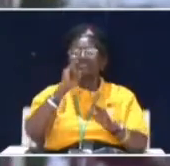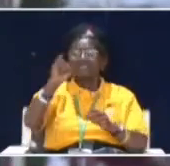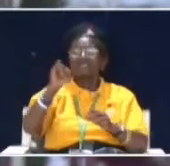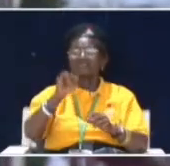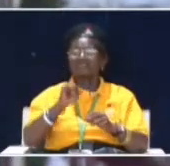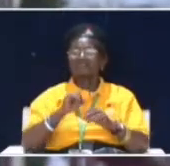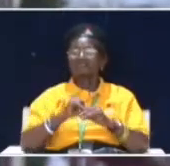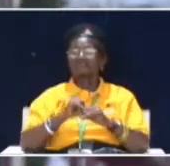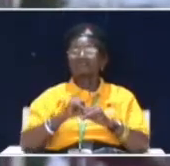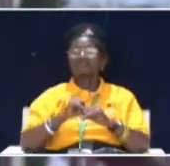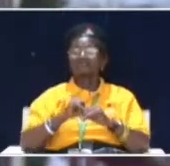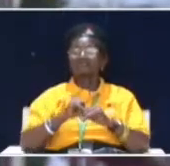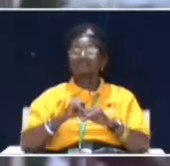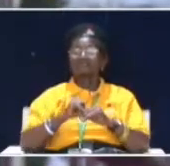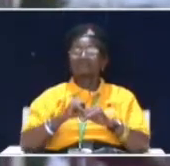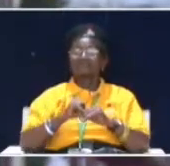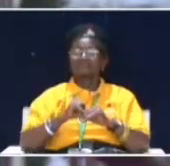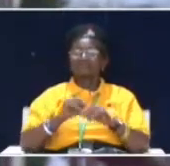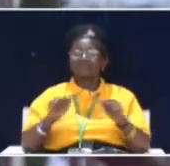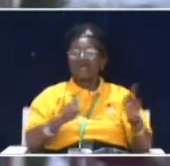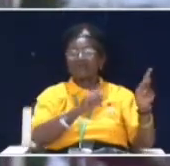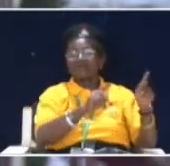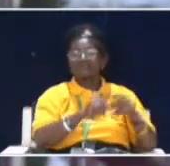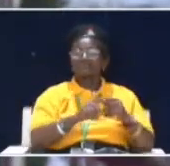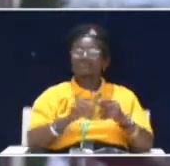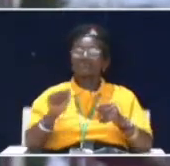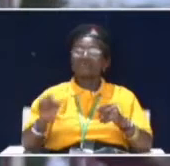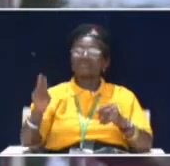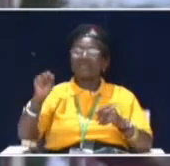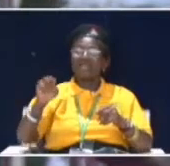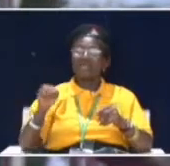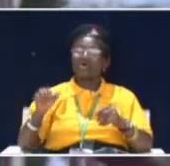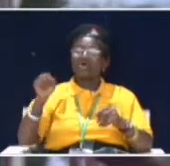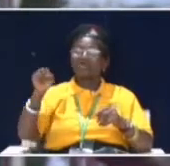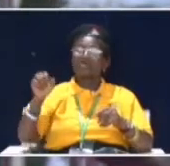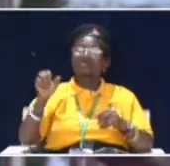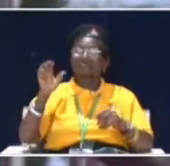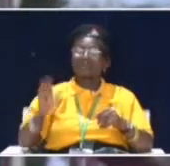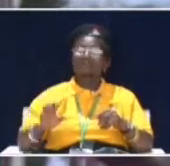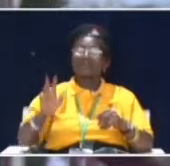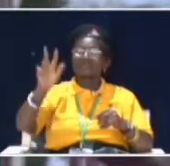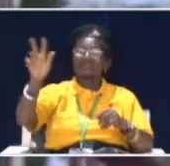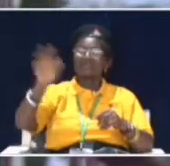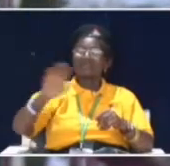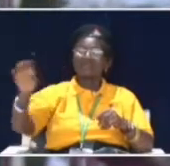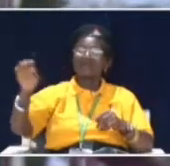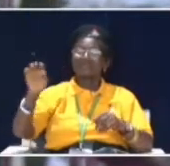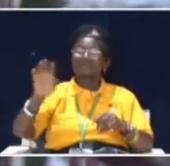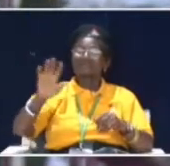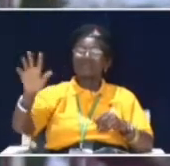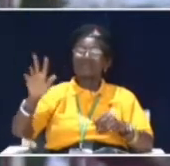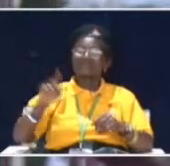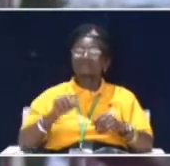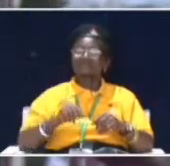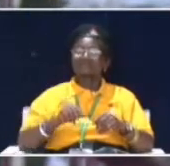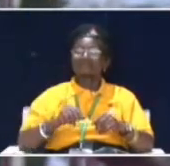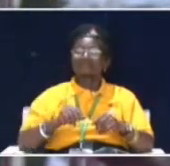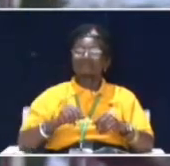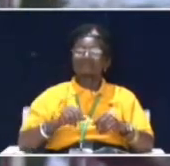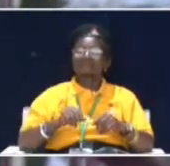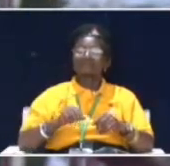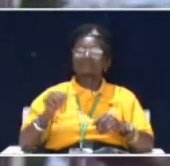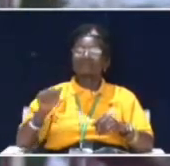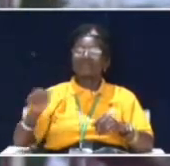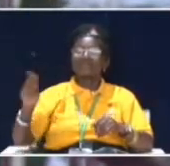se pataki si. According to Amos chapter 3 verse 3. Iwe Amos ori keta ese keta. Amos 3